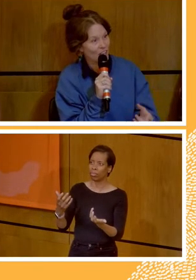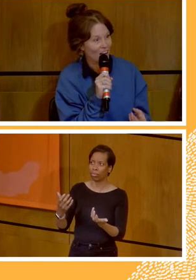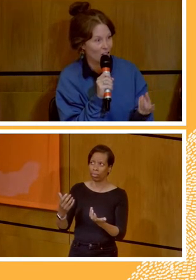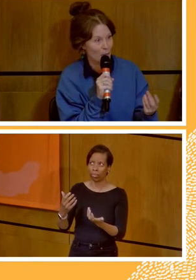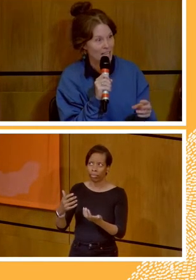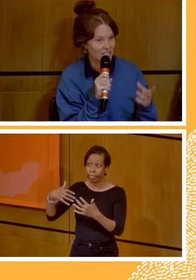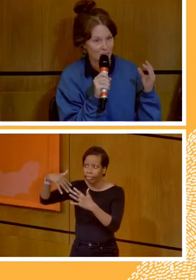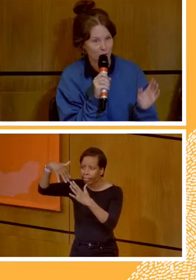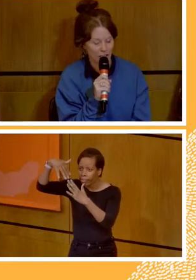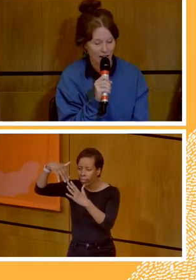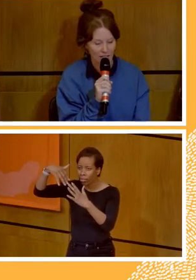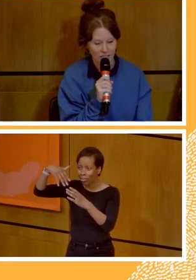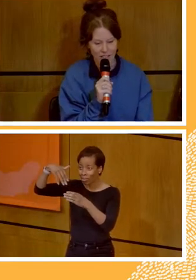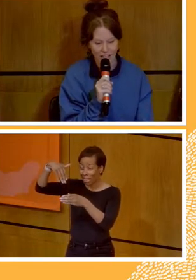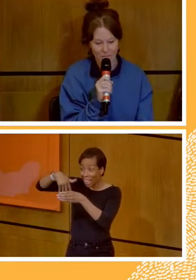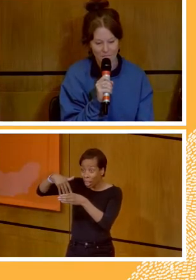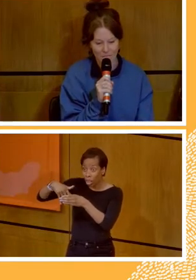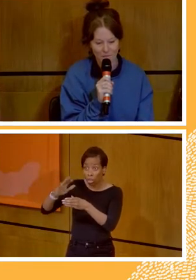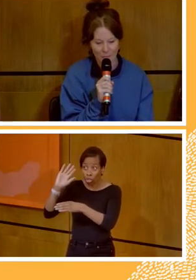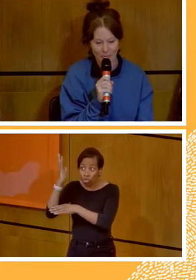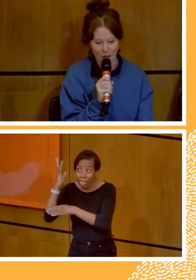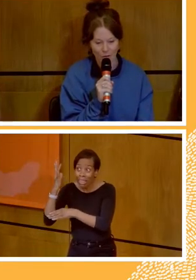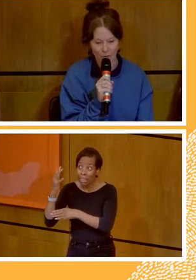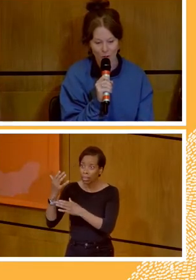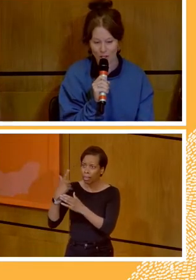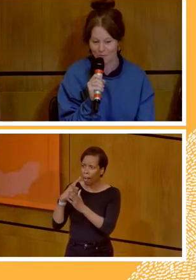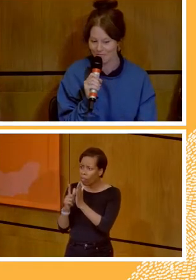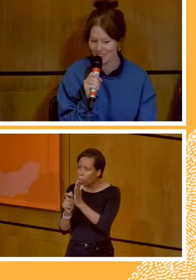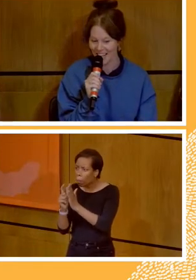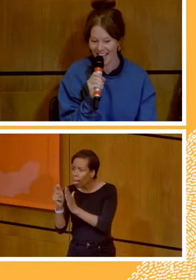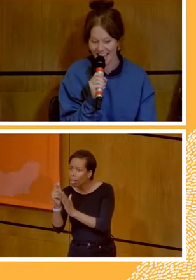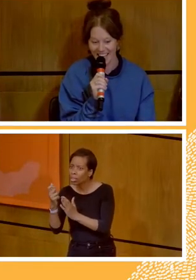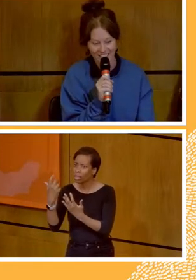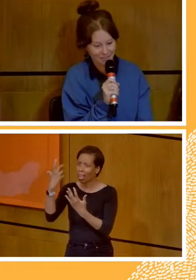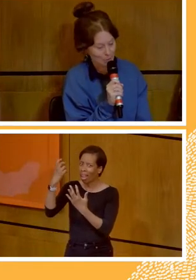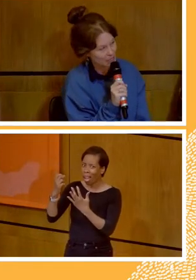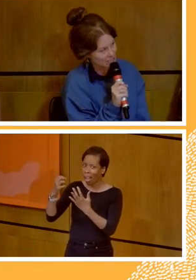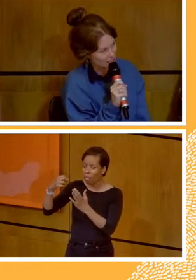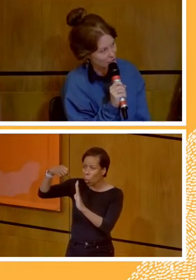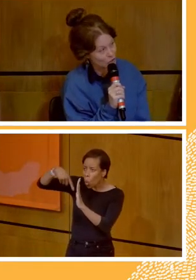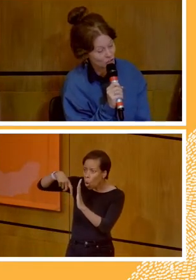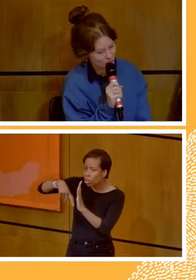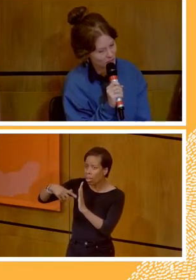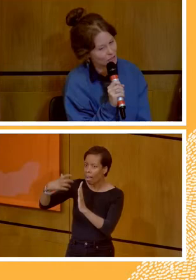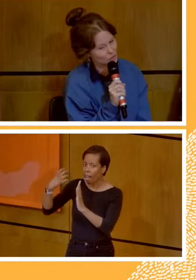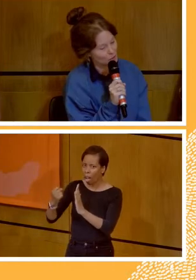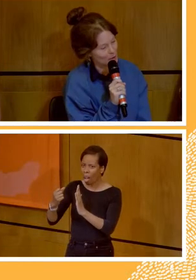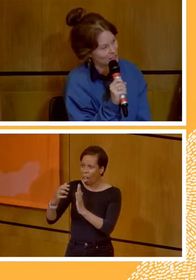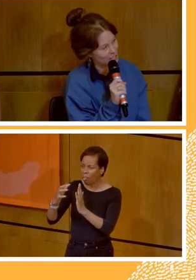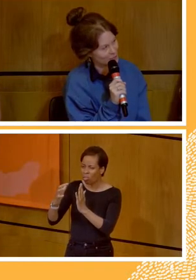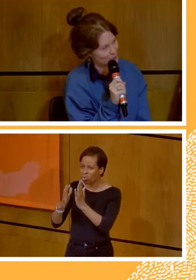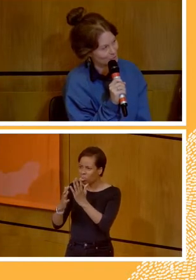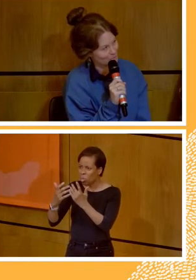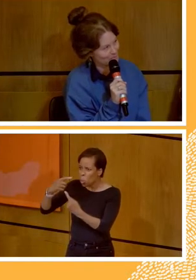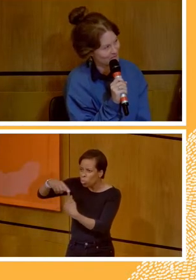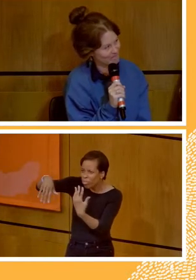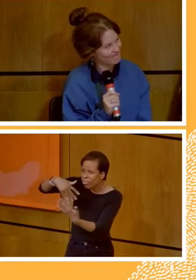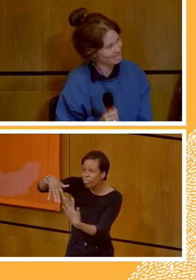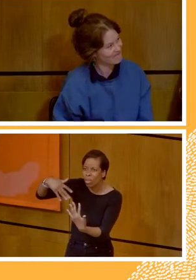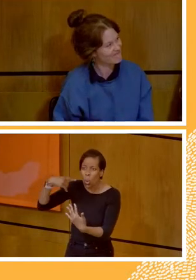or other pests moving around on the wood. Babita, you should talk about the next